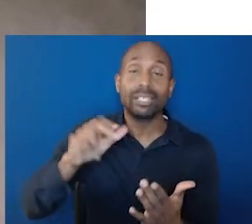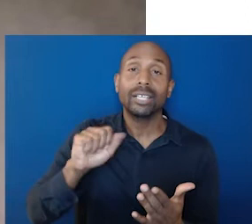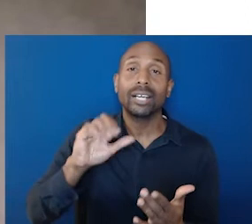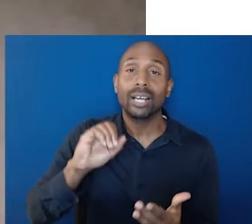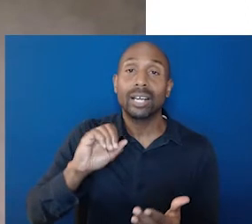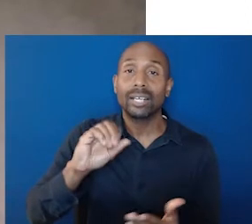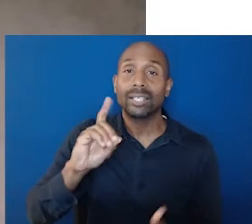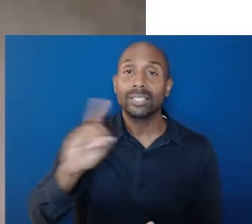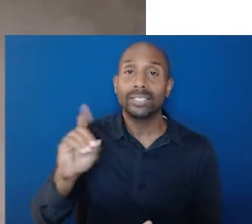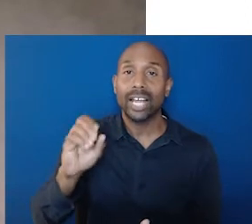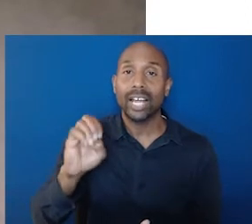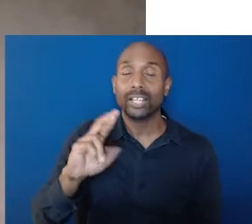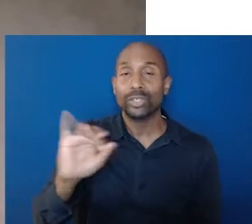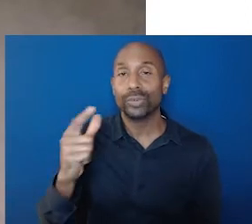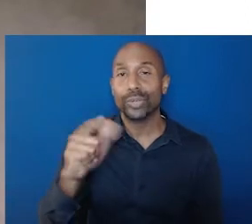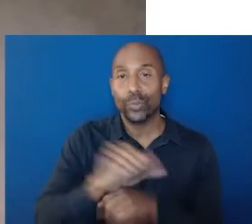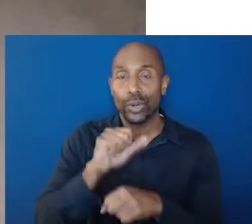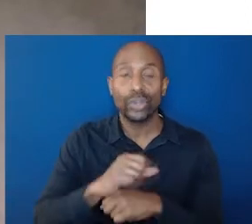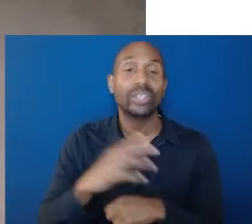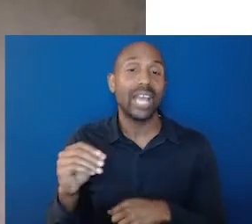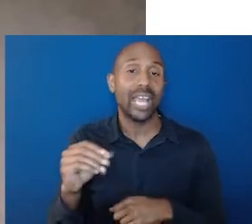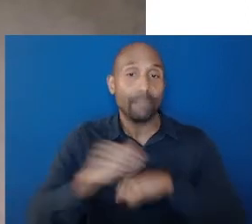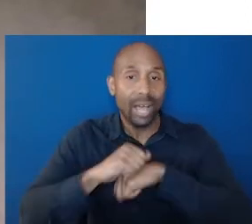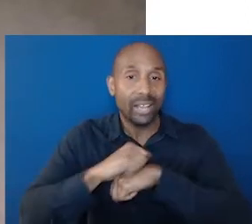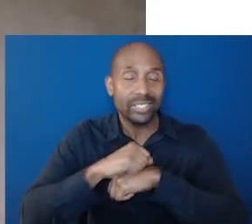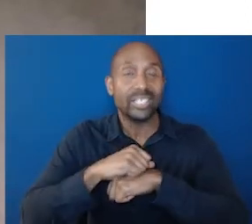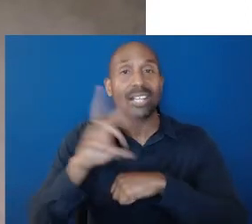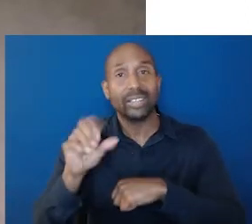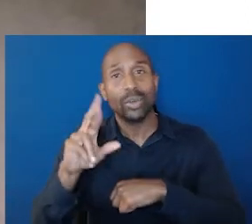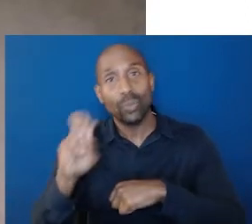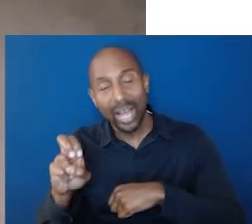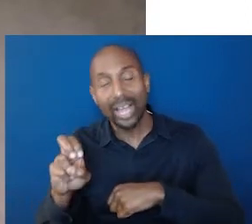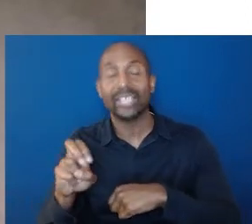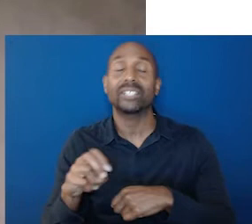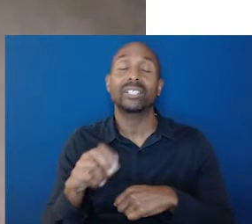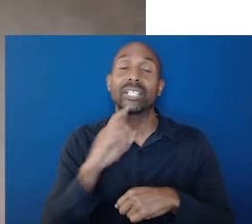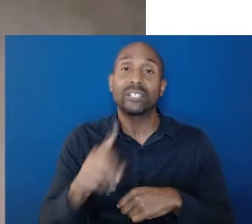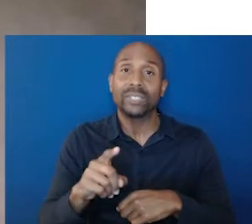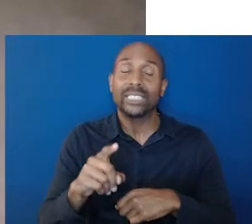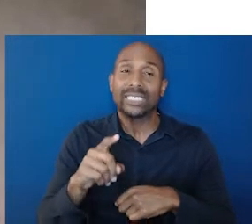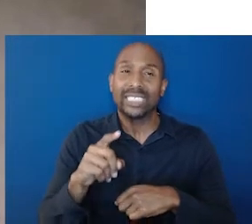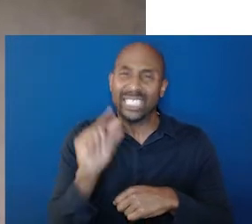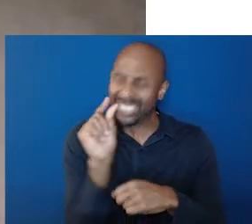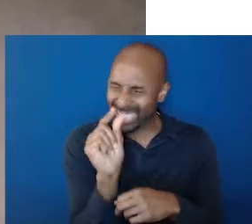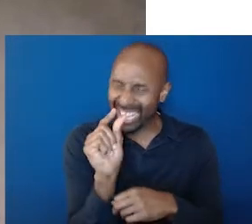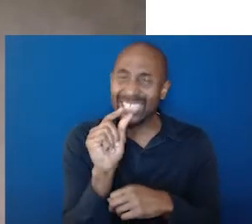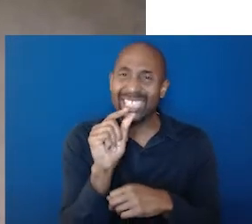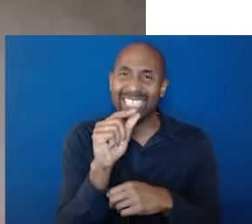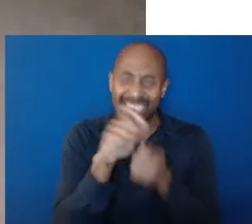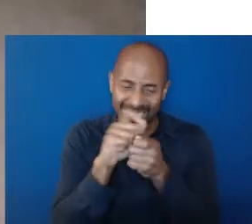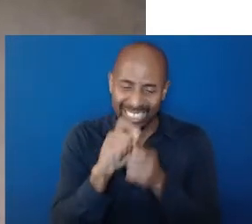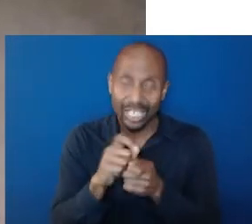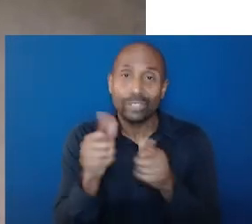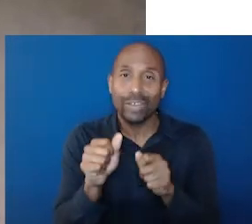polishing the wire work, and then trying to get this fine detail of trying to get a realistic texture of a